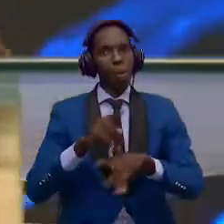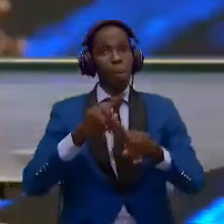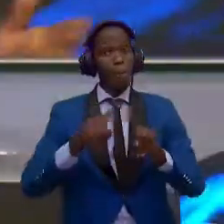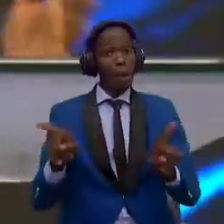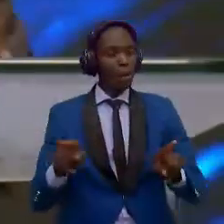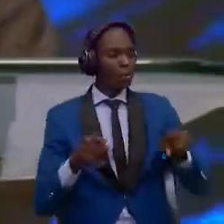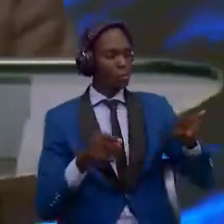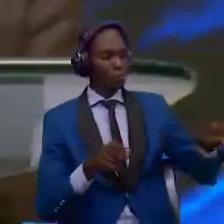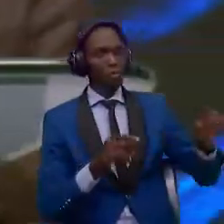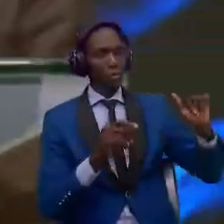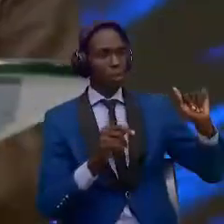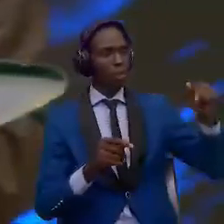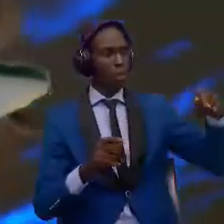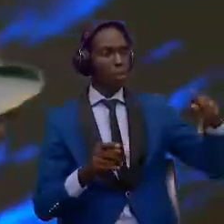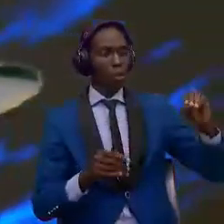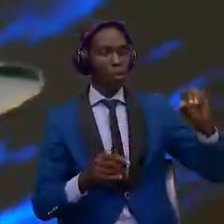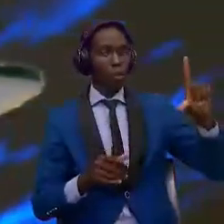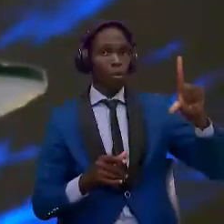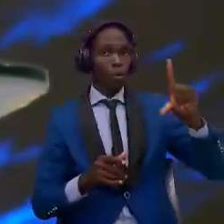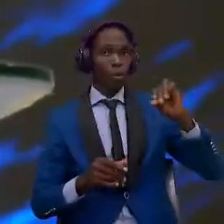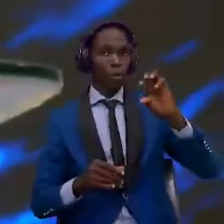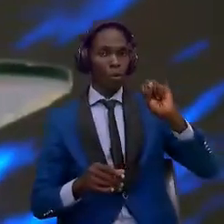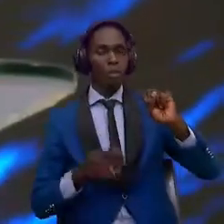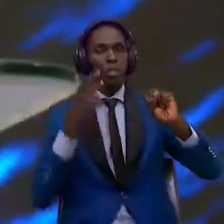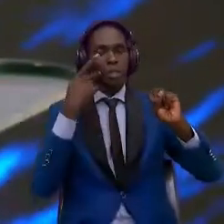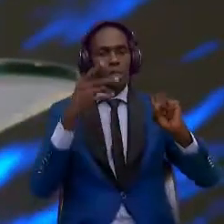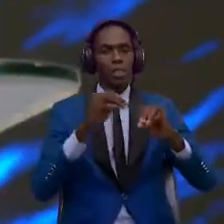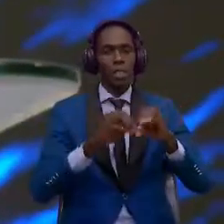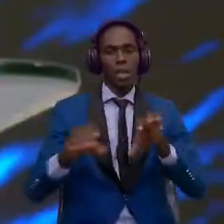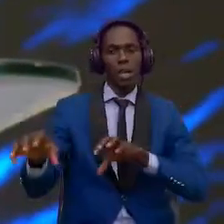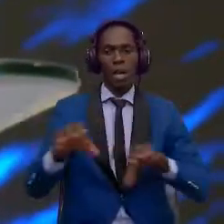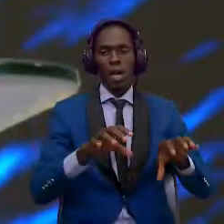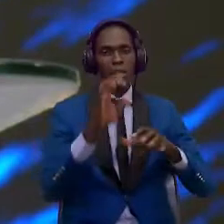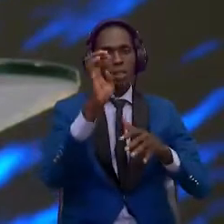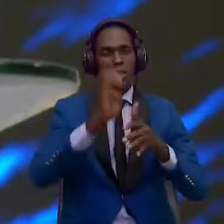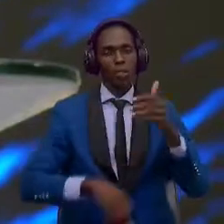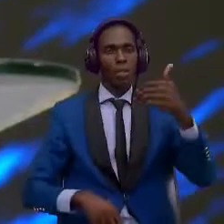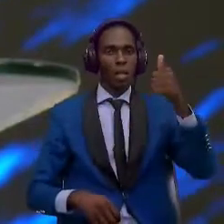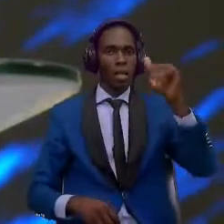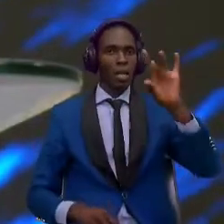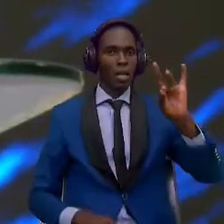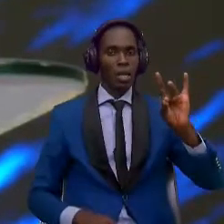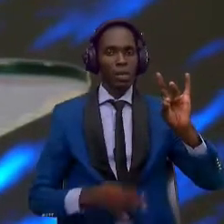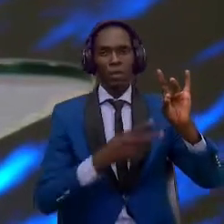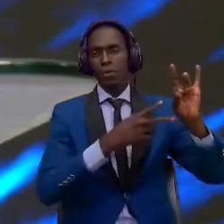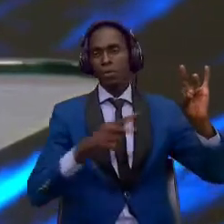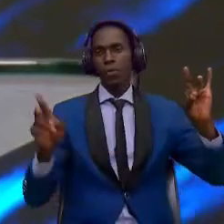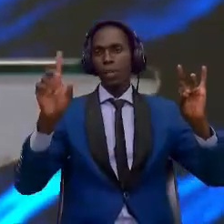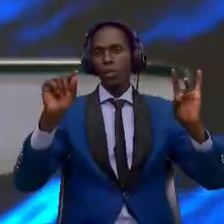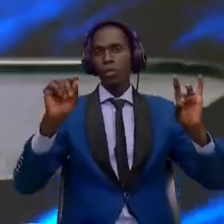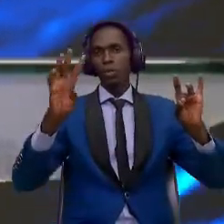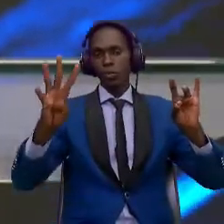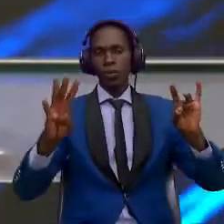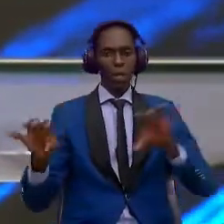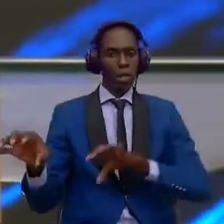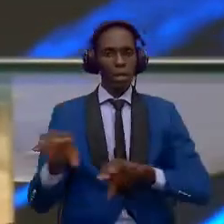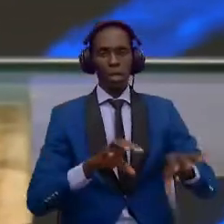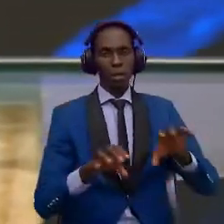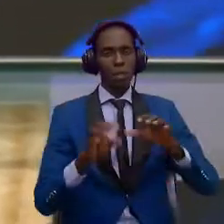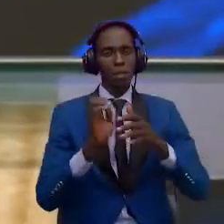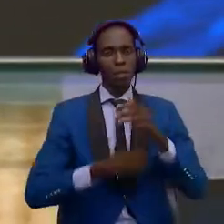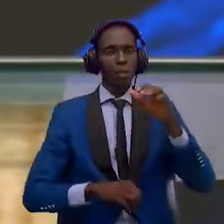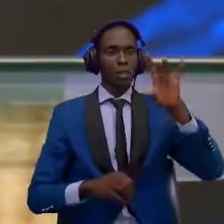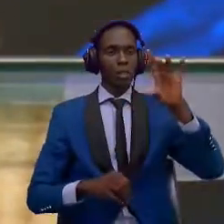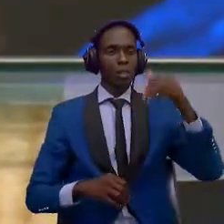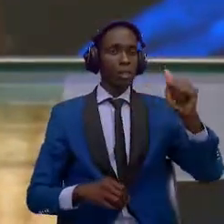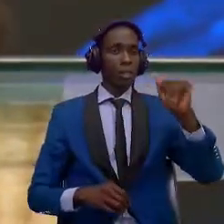Apollos. Acts of the Apostles, chapter 18, verse 24. In Acts, chapter 18, verse